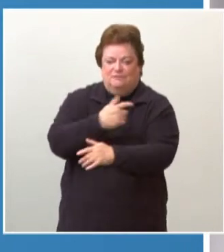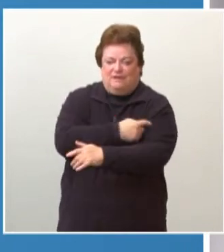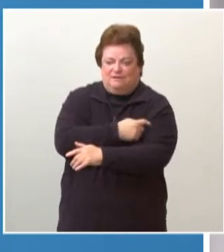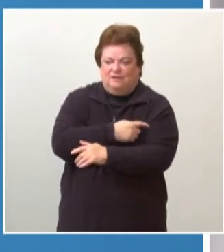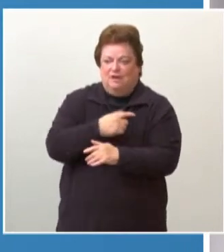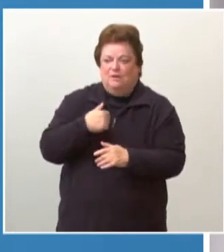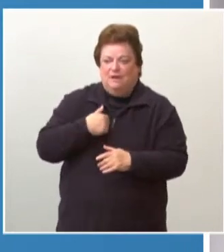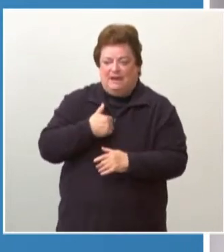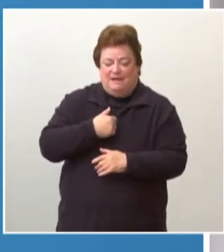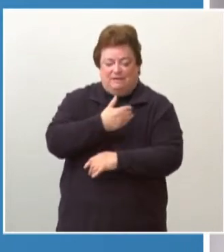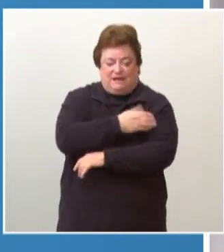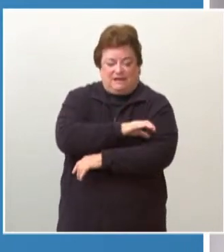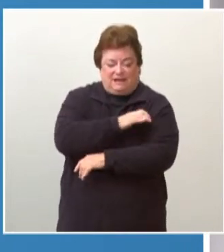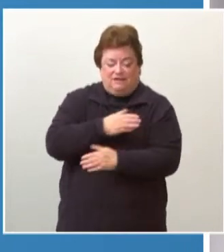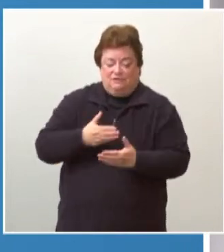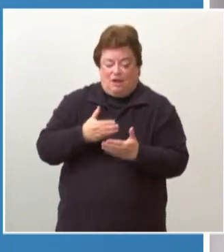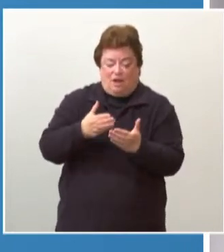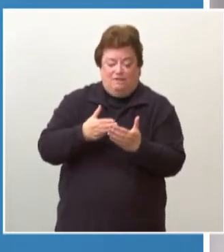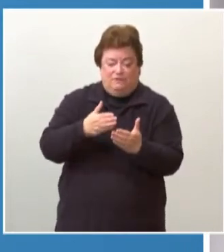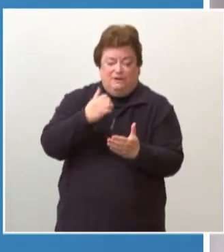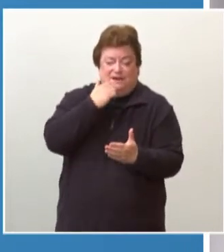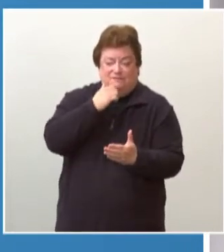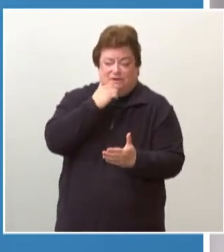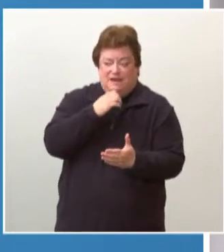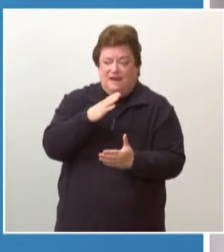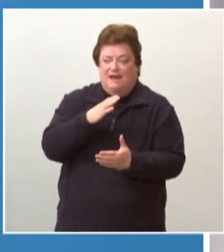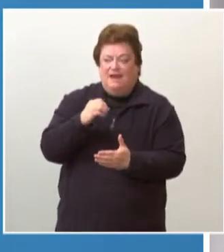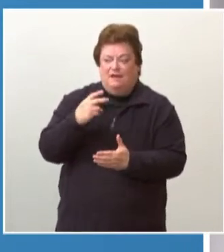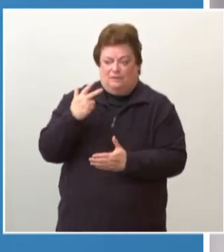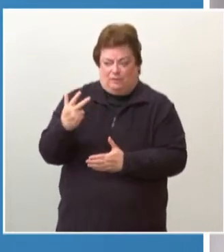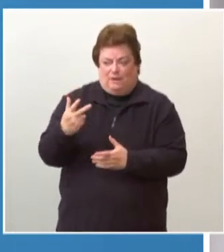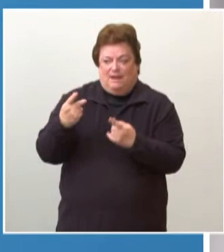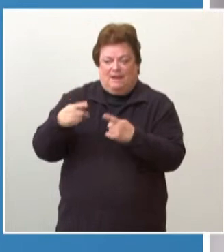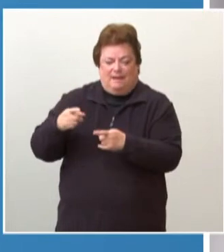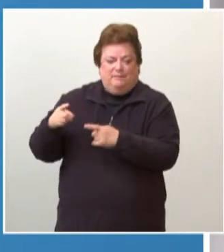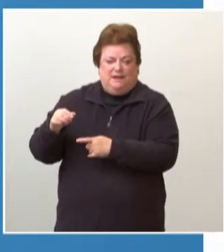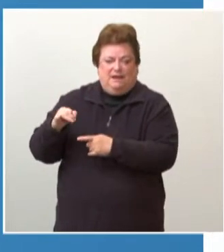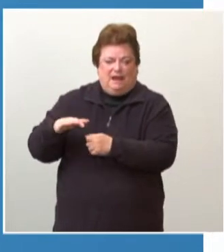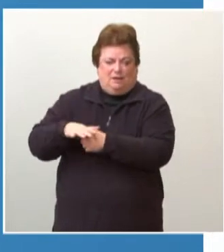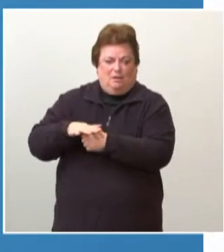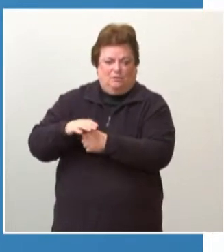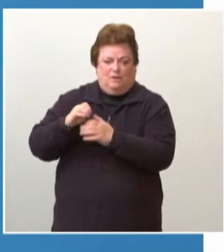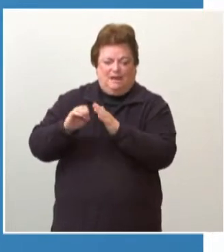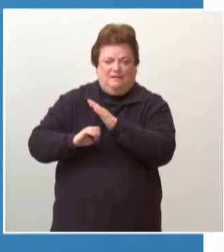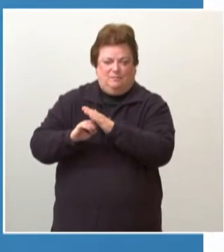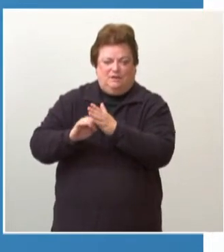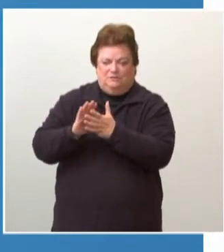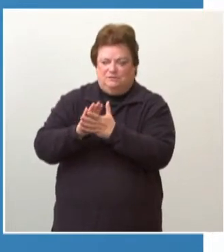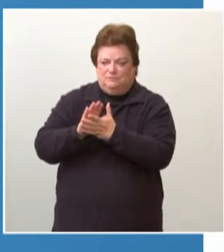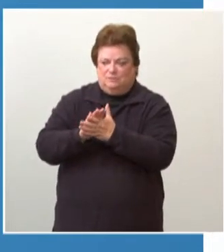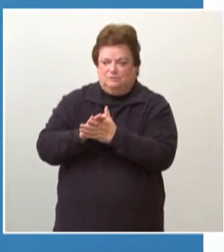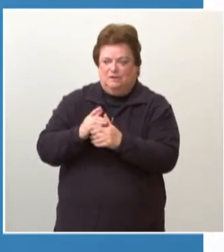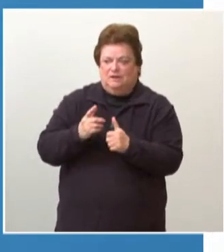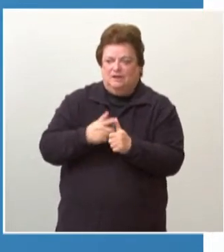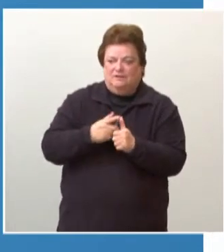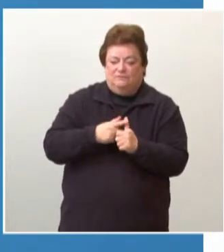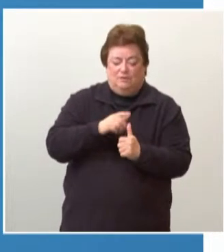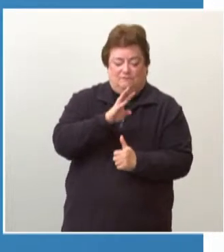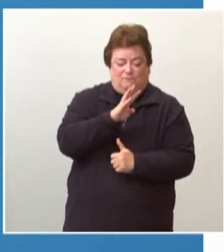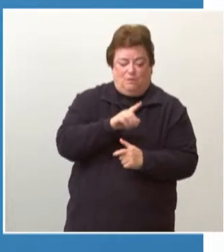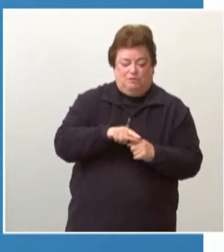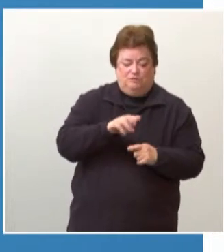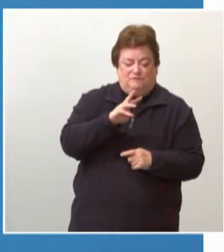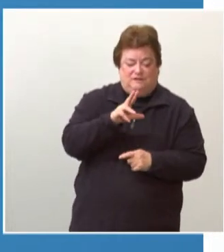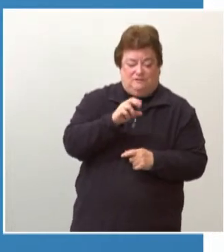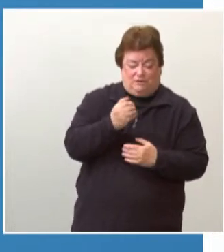walk-in clinics are offered every day, and 3 of those are at local elementary schools. The first one is from 4 to